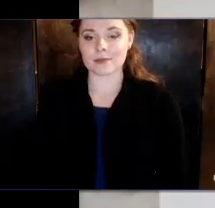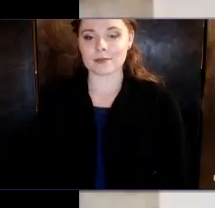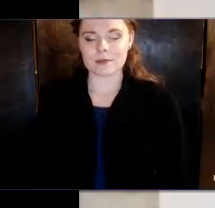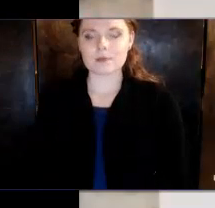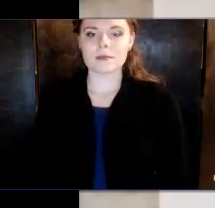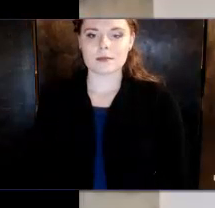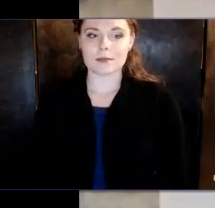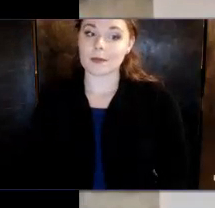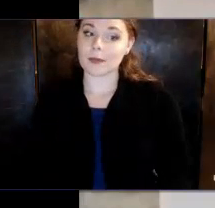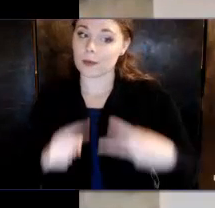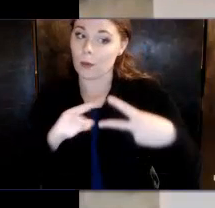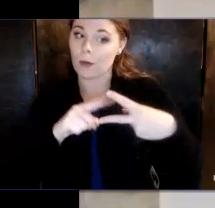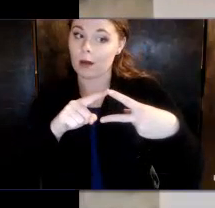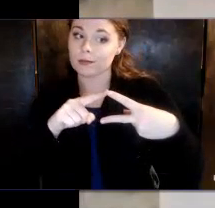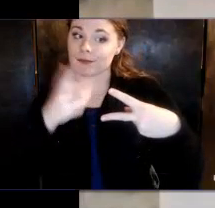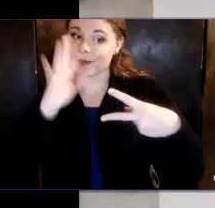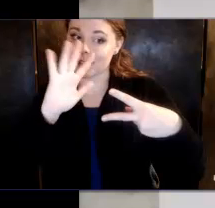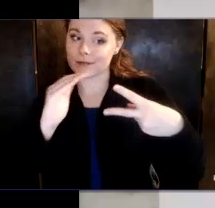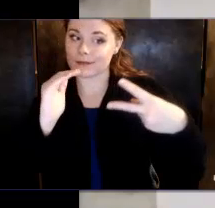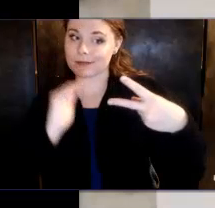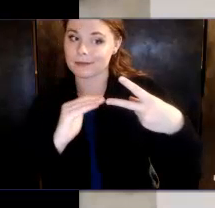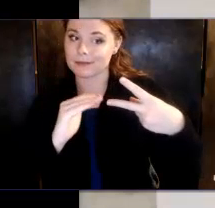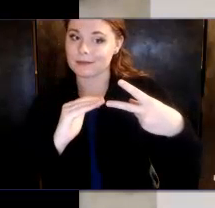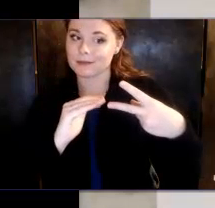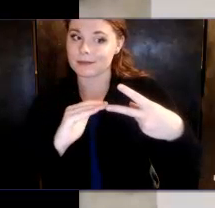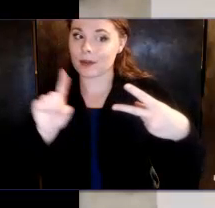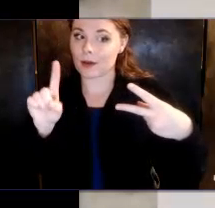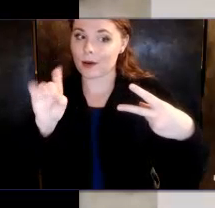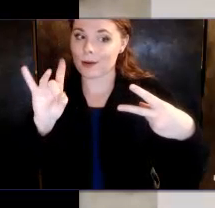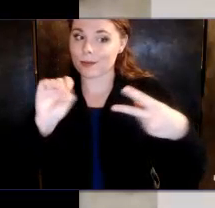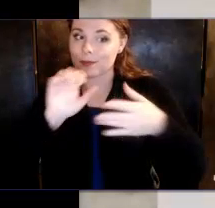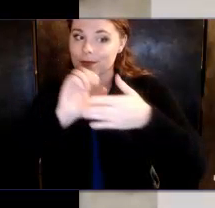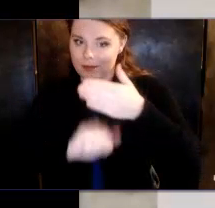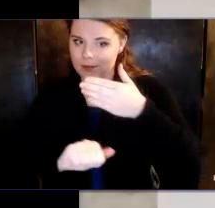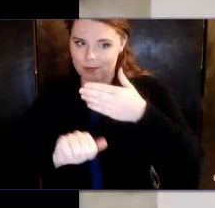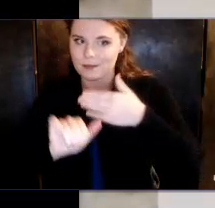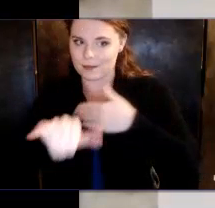That's step 1. And step 2, subtract it from 180.